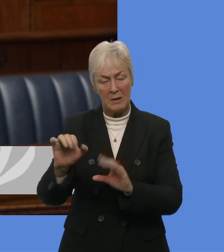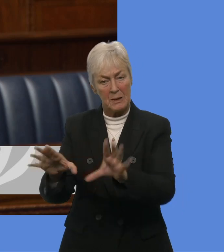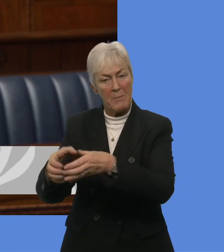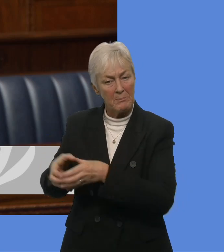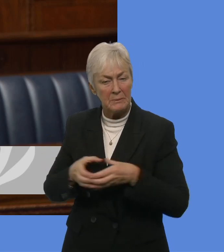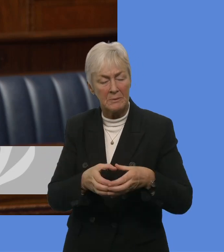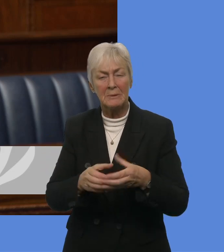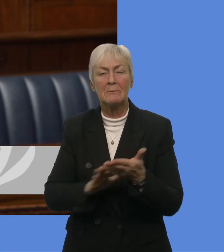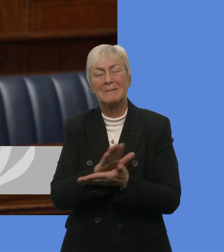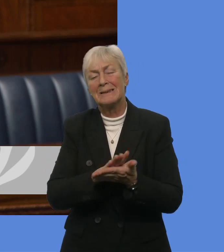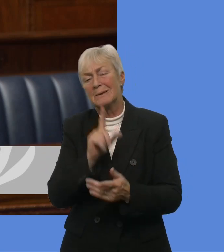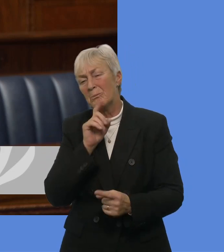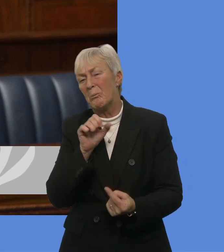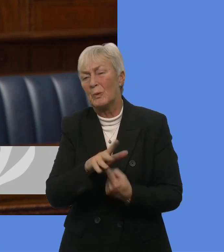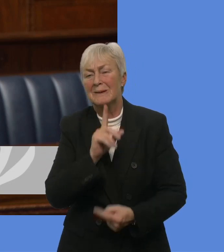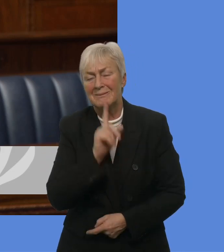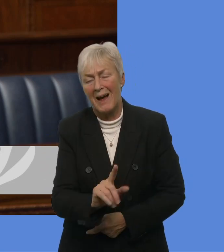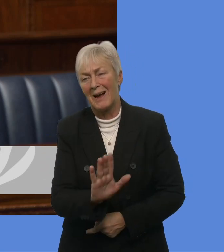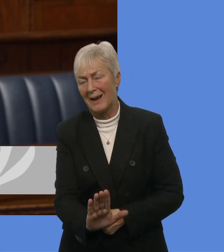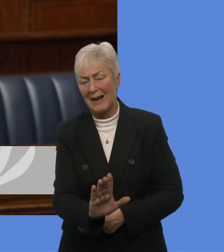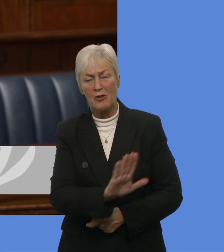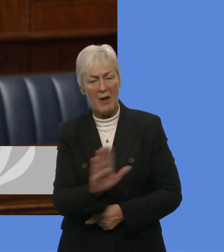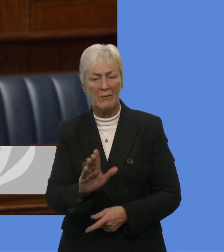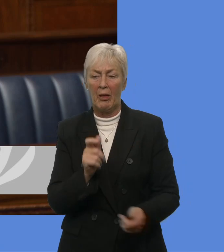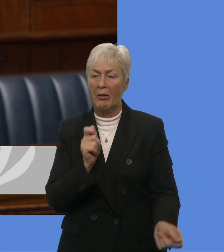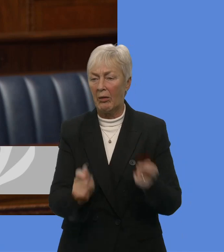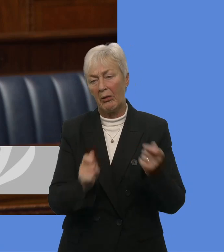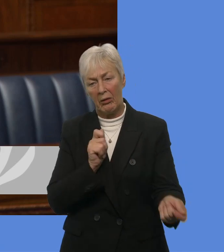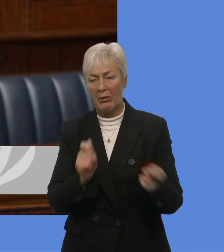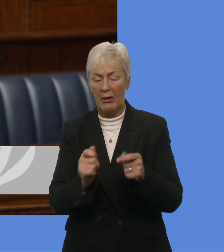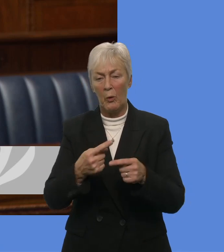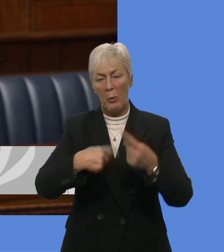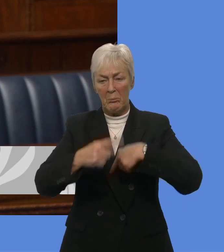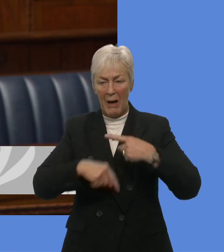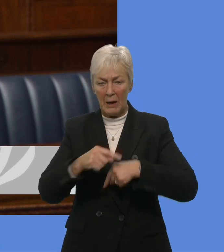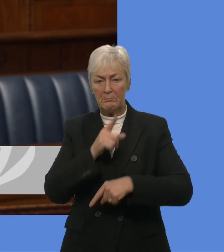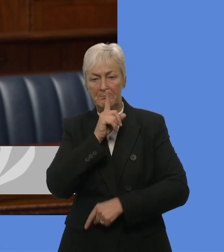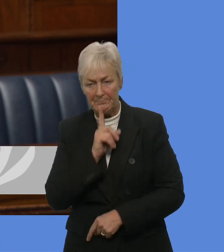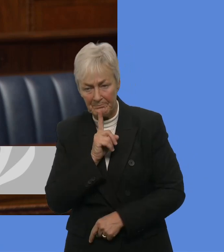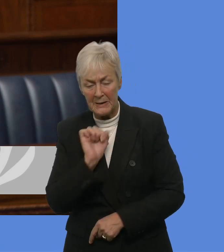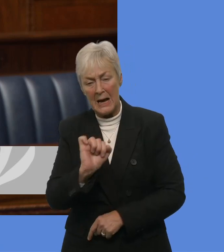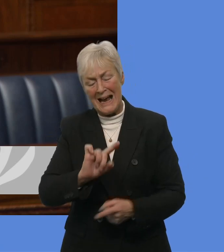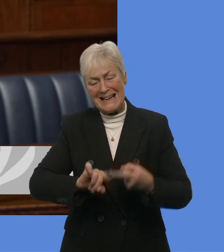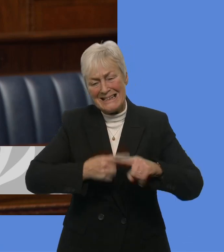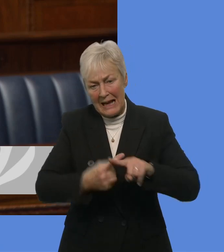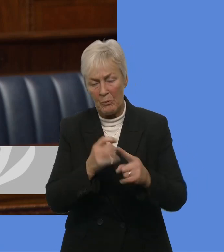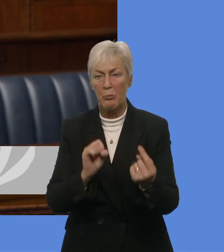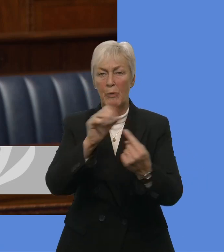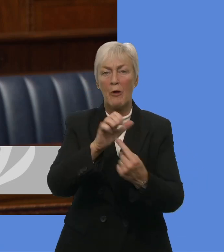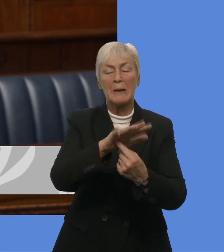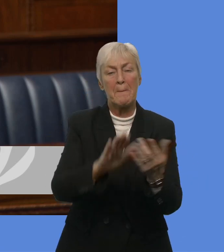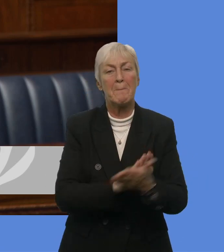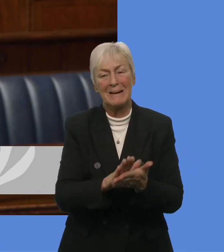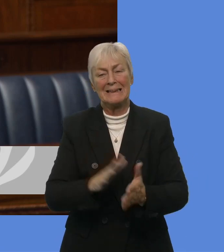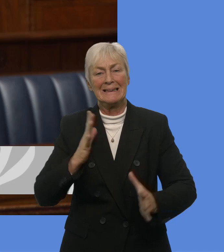I think it's important to say that we don't want this just to fracture off back into silos. These are executive priorities, and therefore that will require